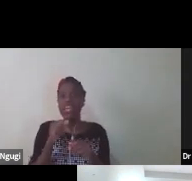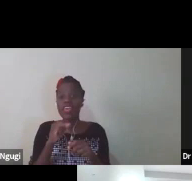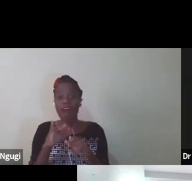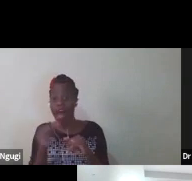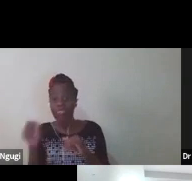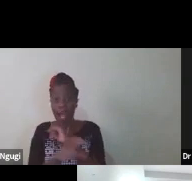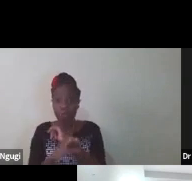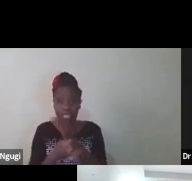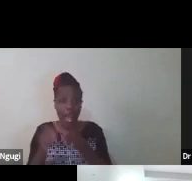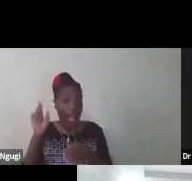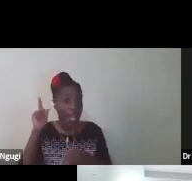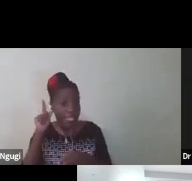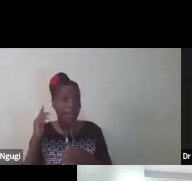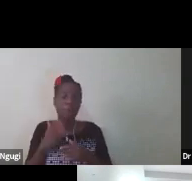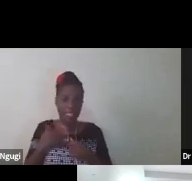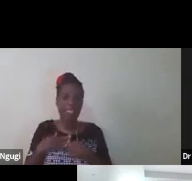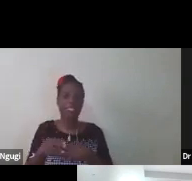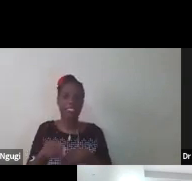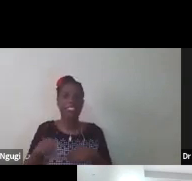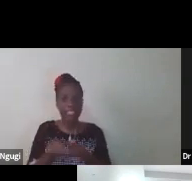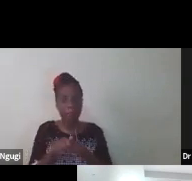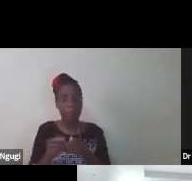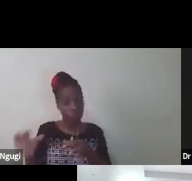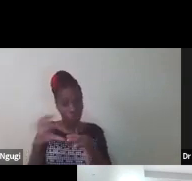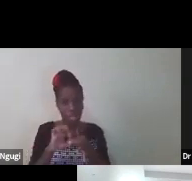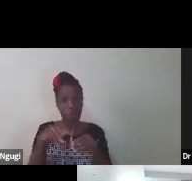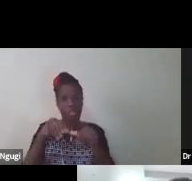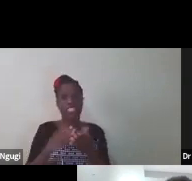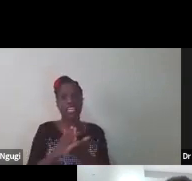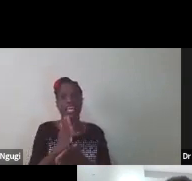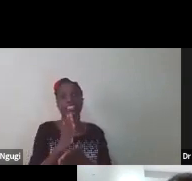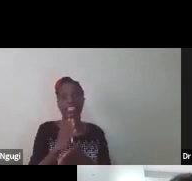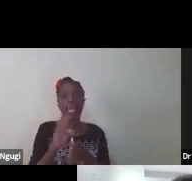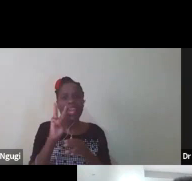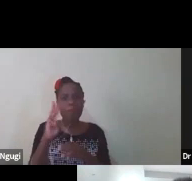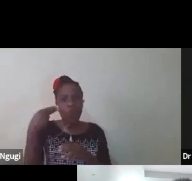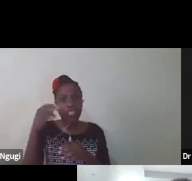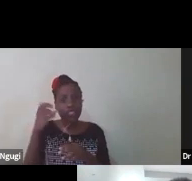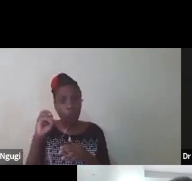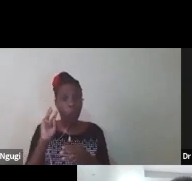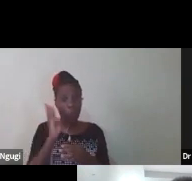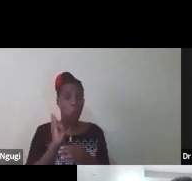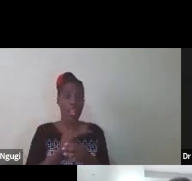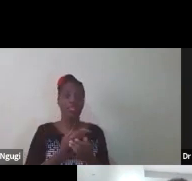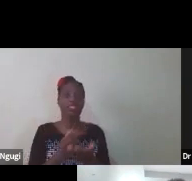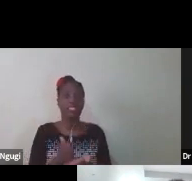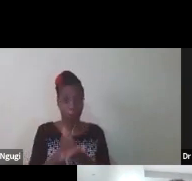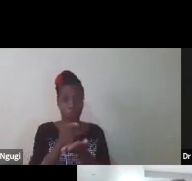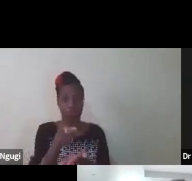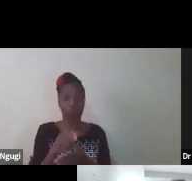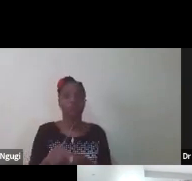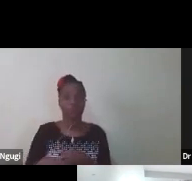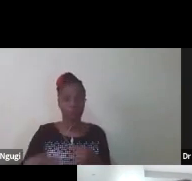to also get on board and begin the quality rights. We at WHO, we are there to support. So anybody who